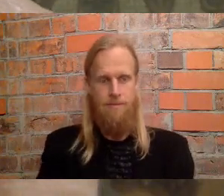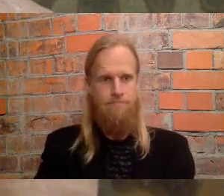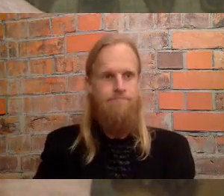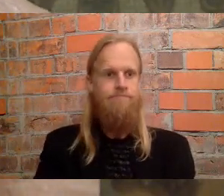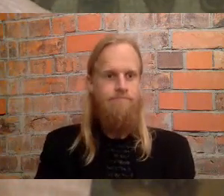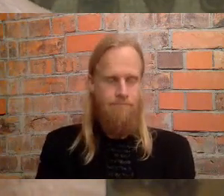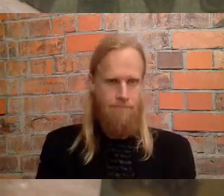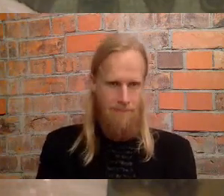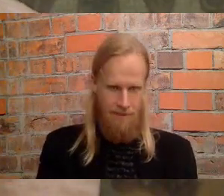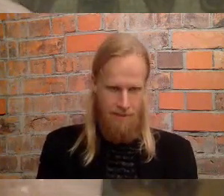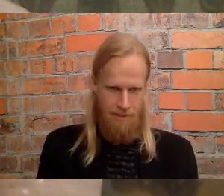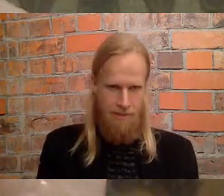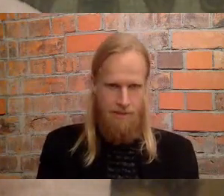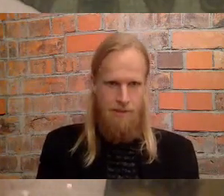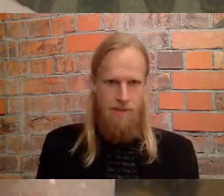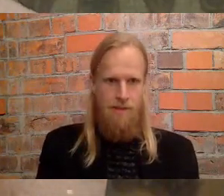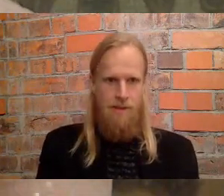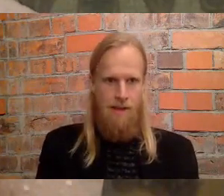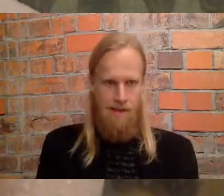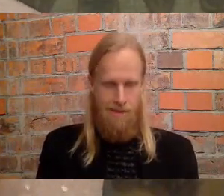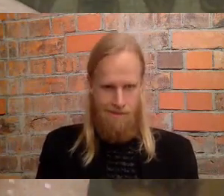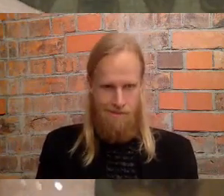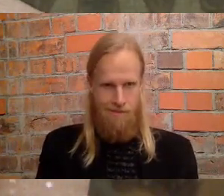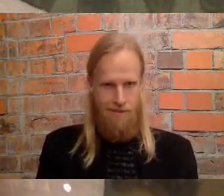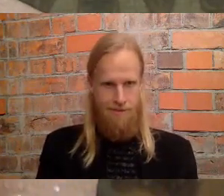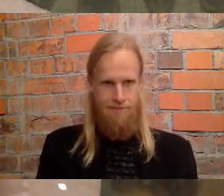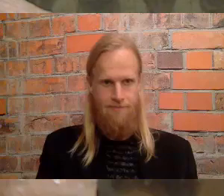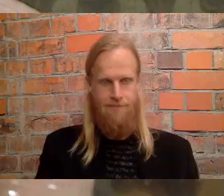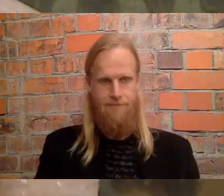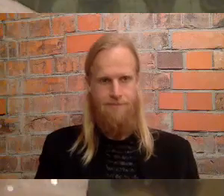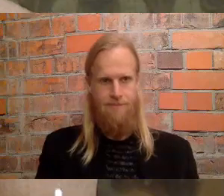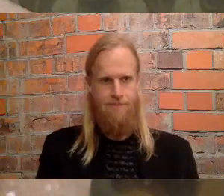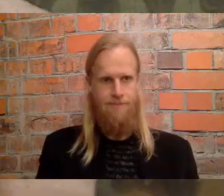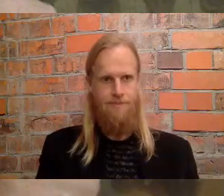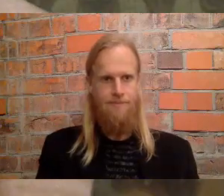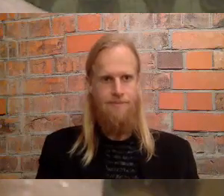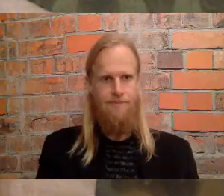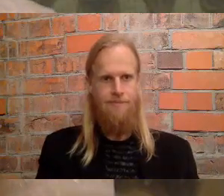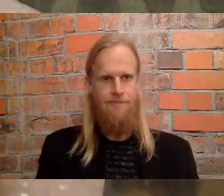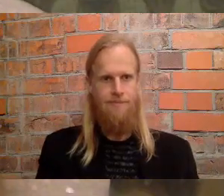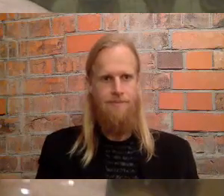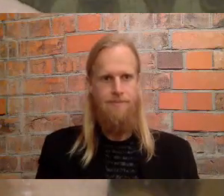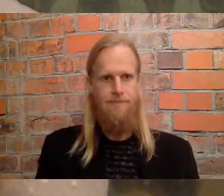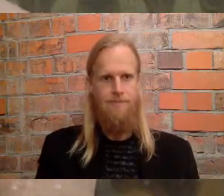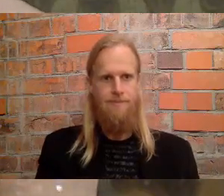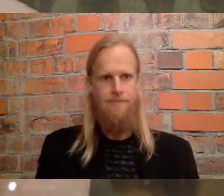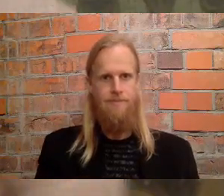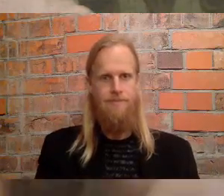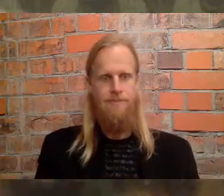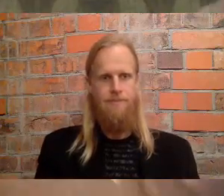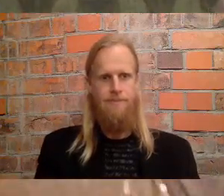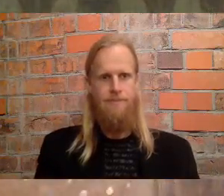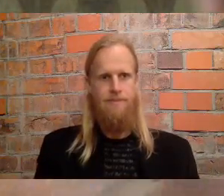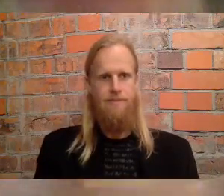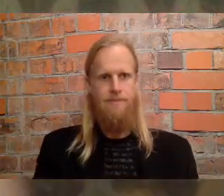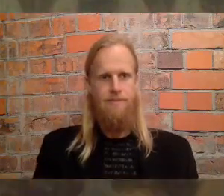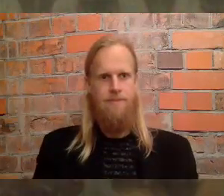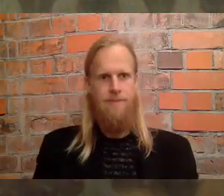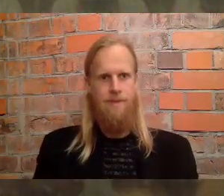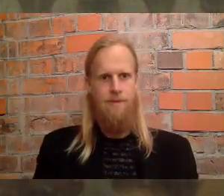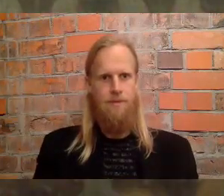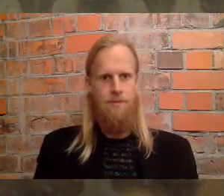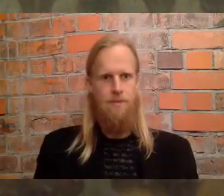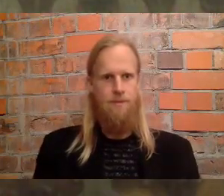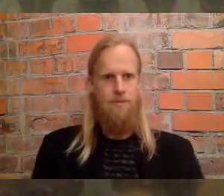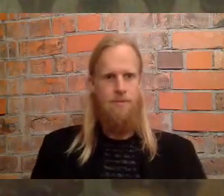Big deep breath. Just letting yourself feel that fear for a moment. That's somewhere inside you. Tapping